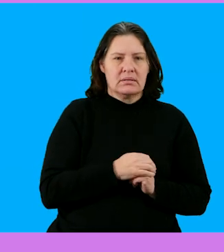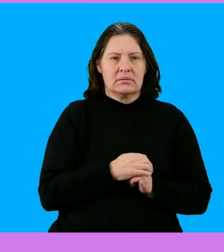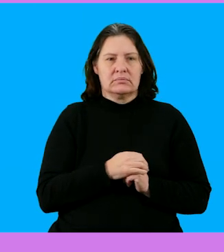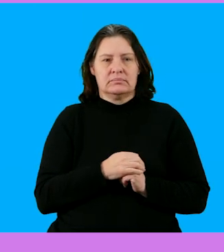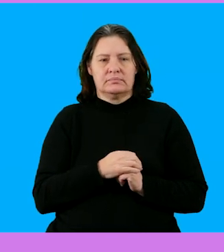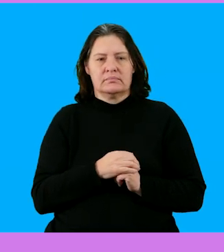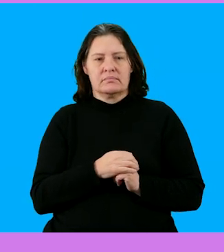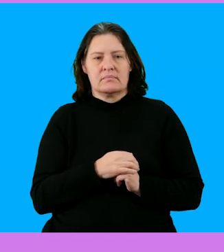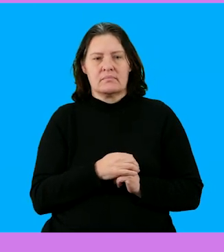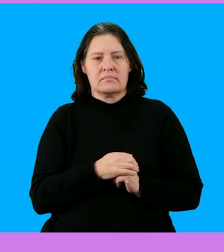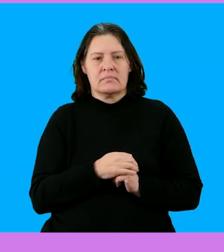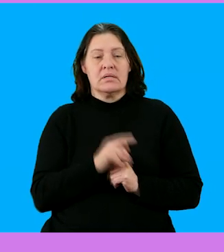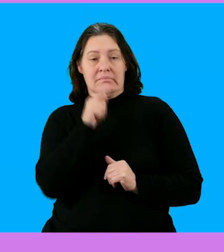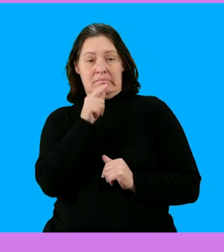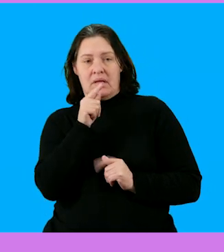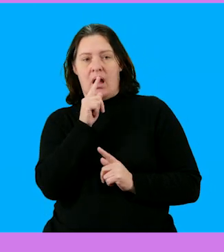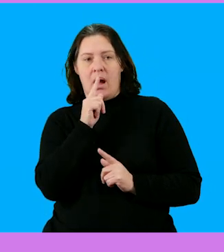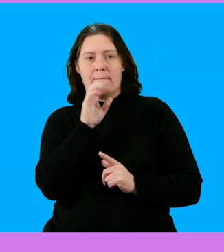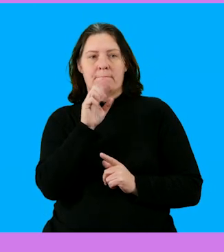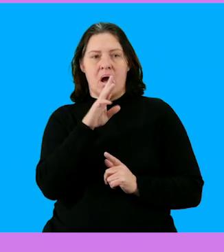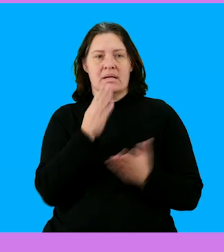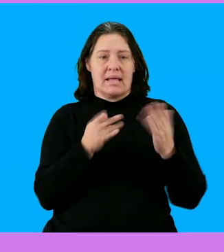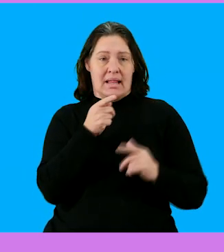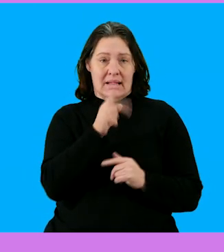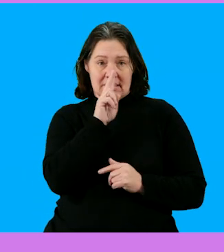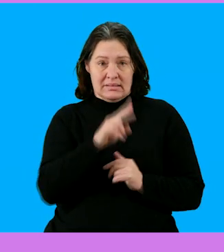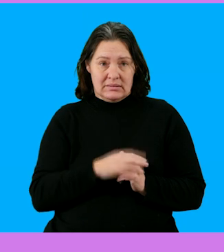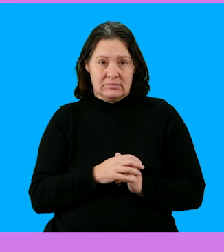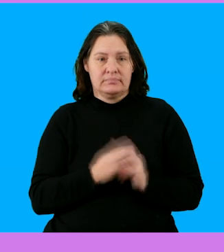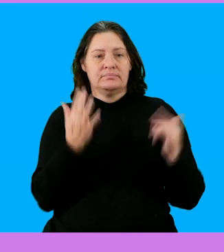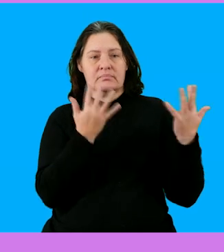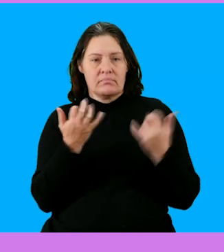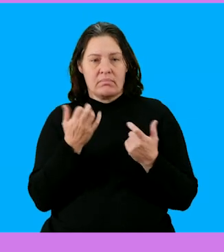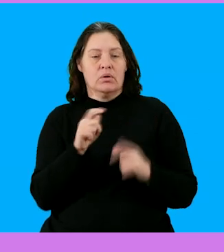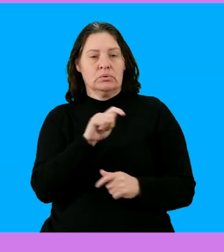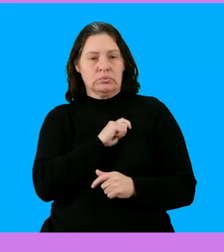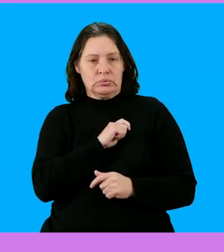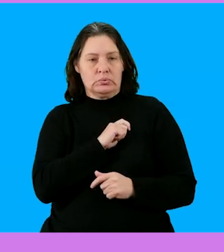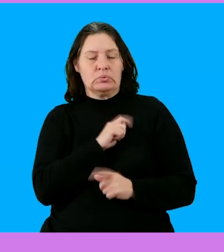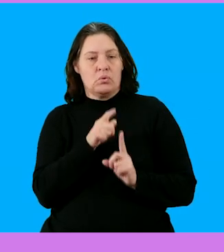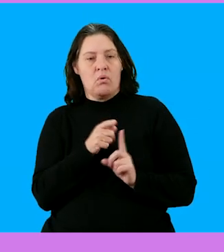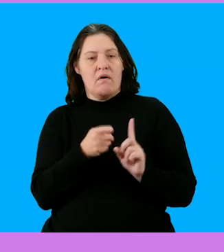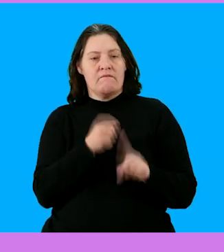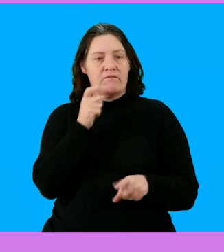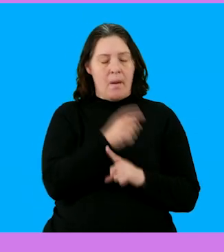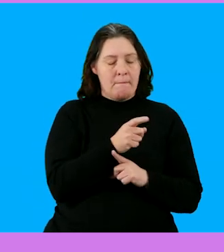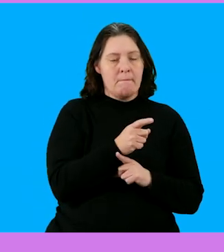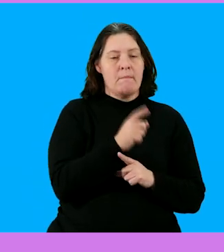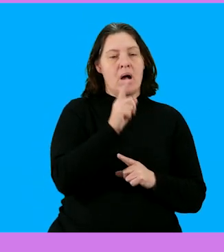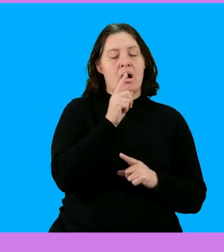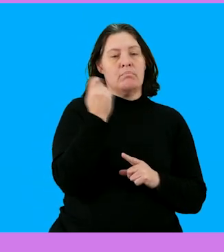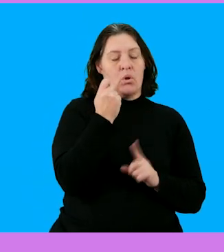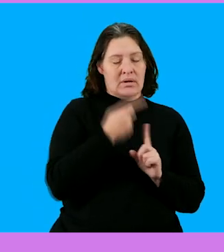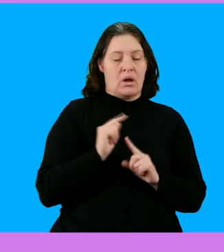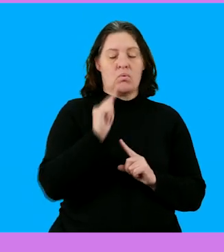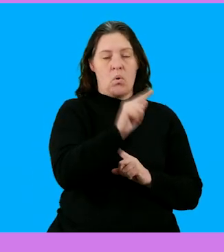right here is our bar scale, right? To calculate the actual distance they traveled from Polokwane